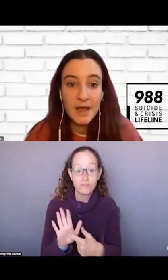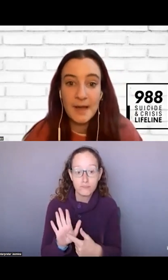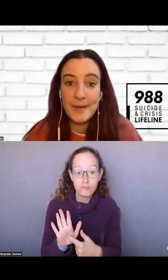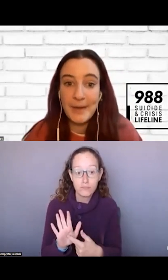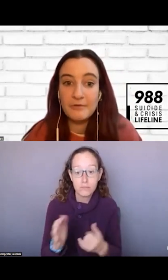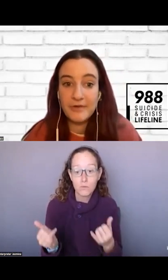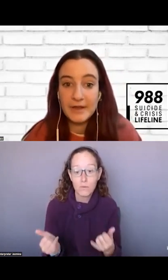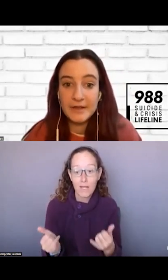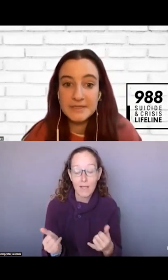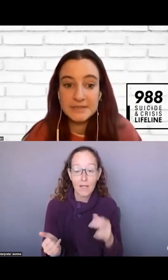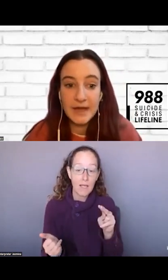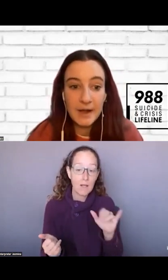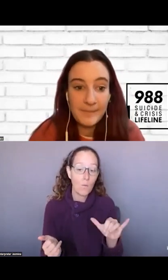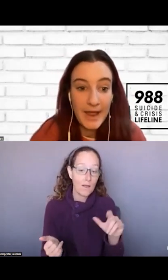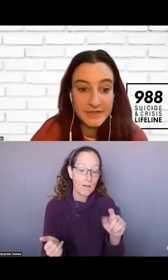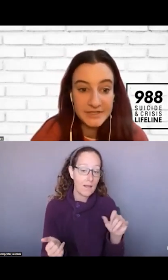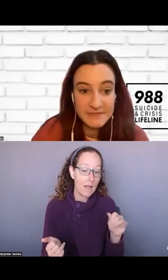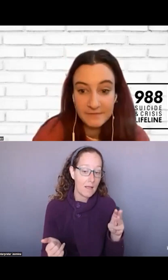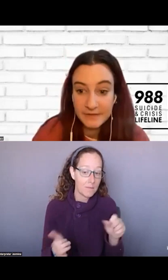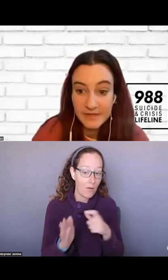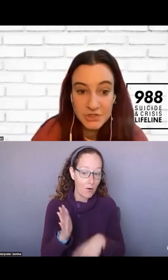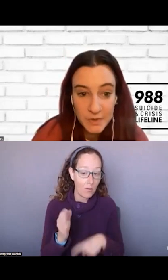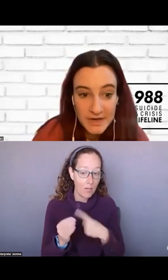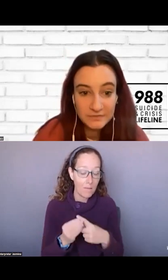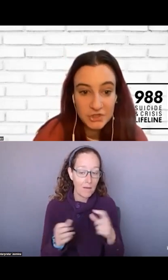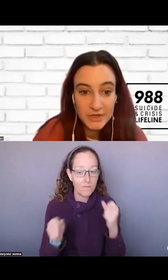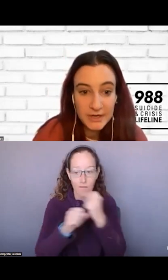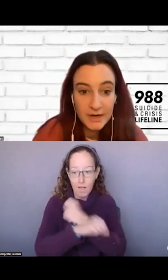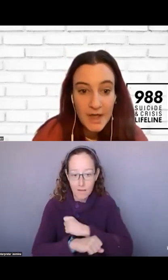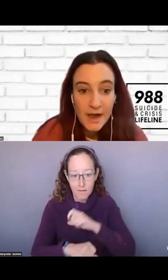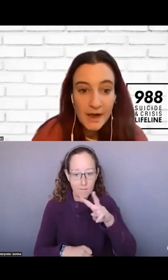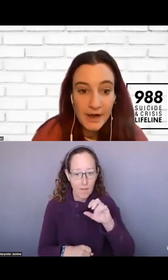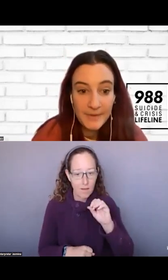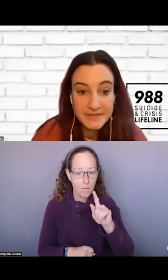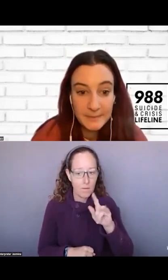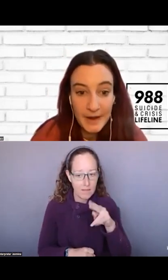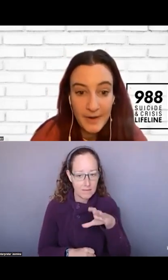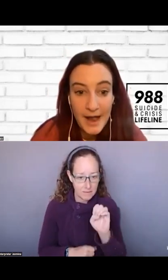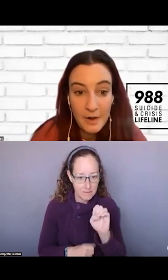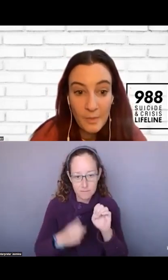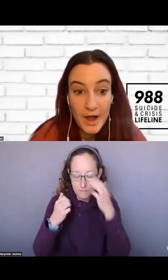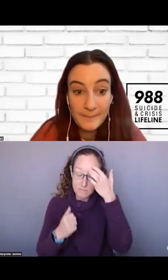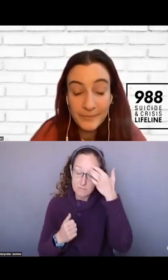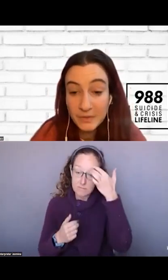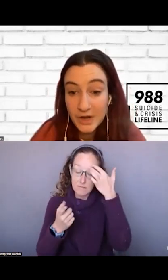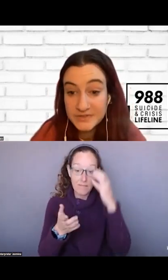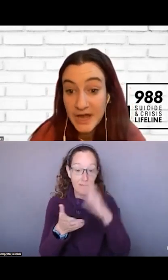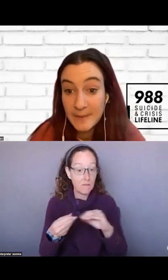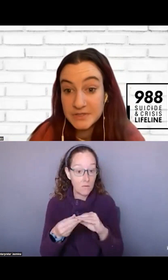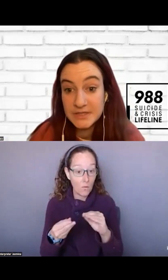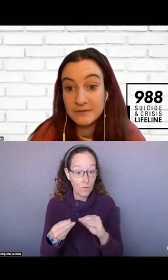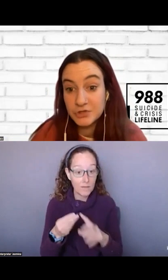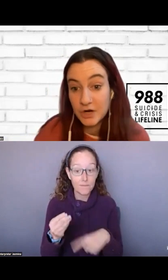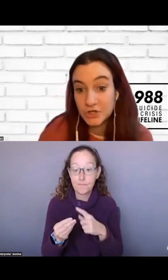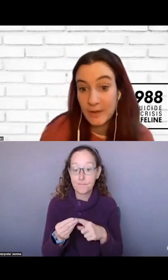Times about violence, and specifically the story that is featured here is about how a lot of